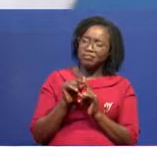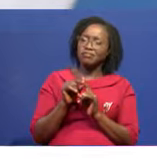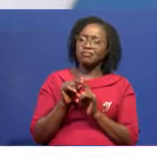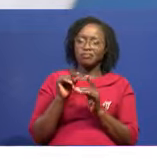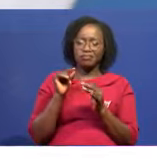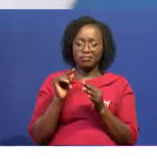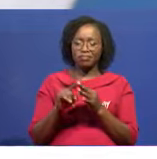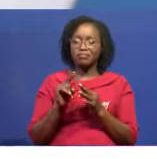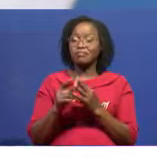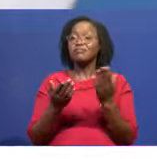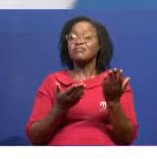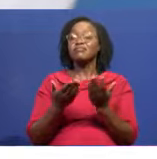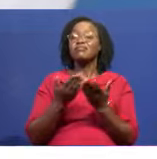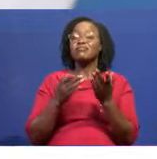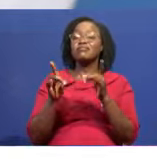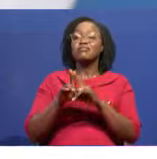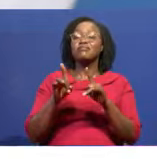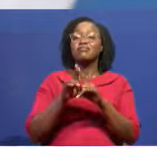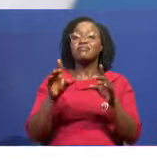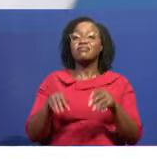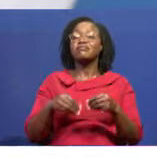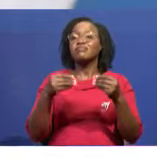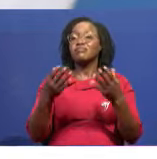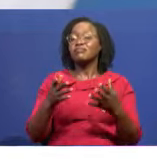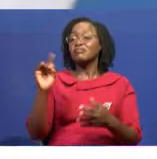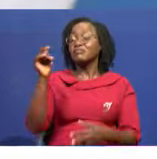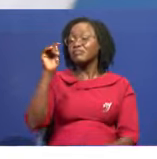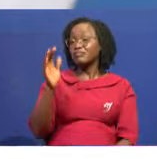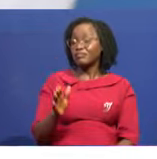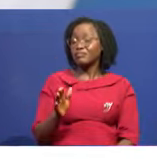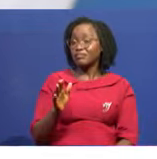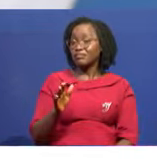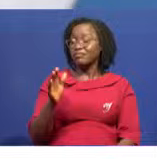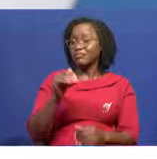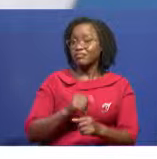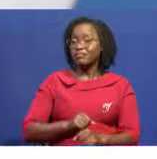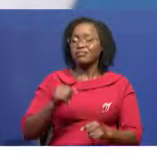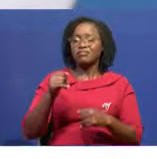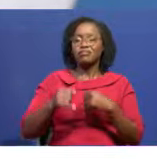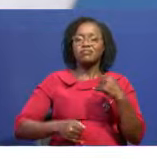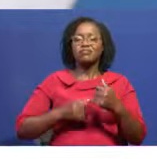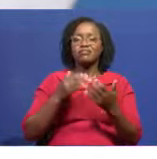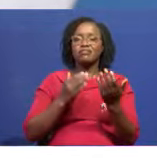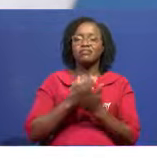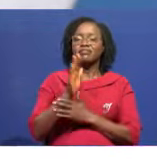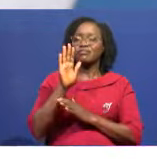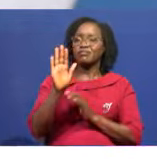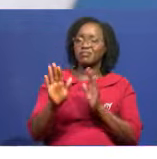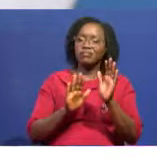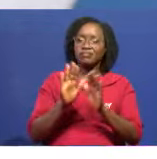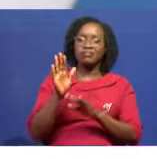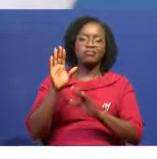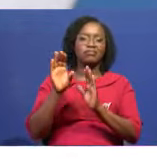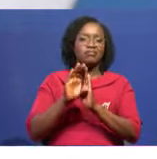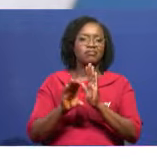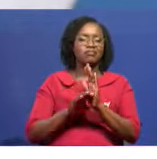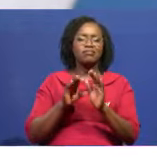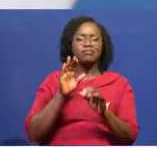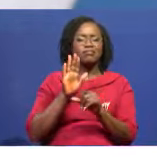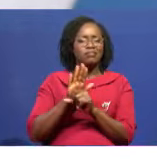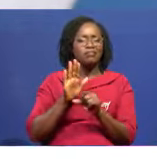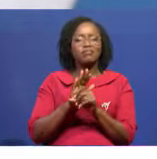and services that will also be provided to the Kenyan people that will enable them enjoy their rights under the Constitution. So there's a lot of